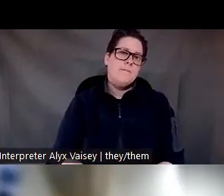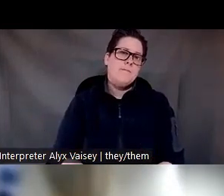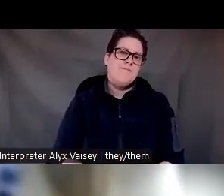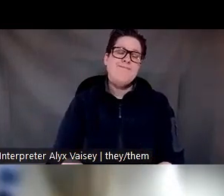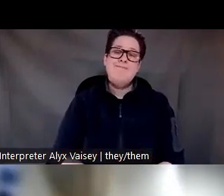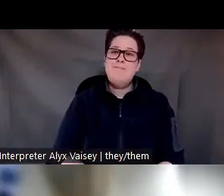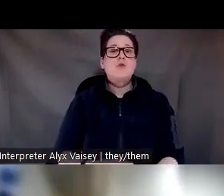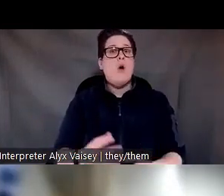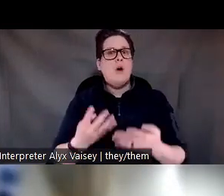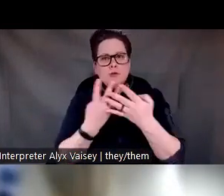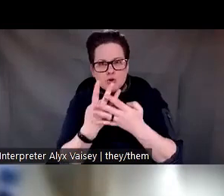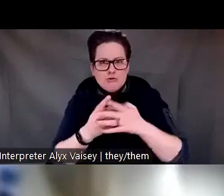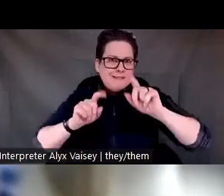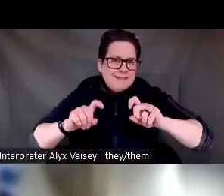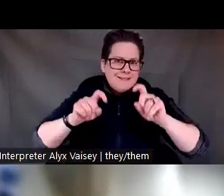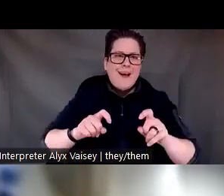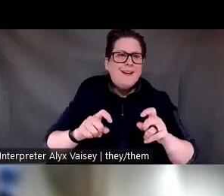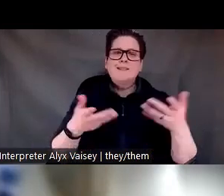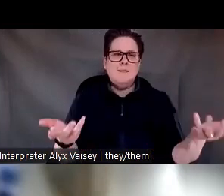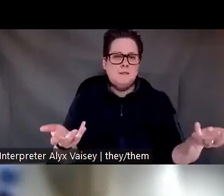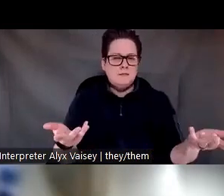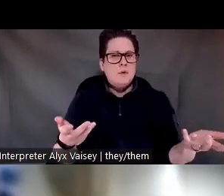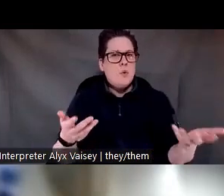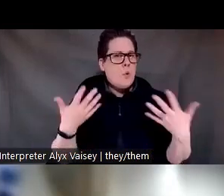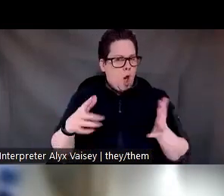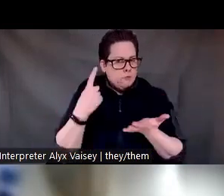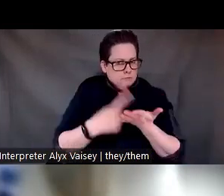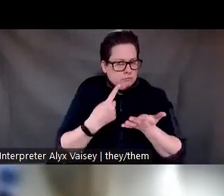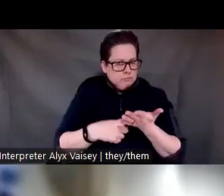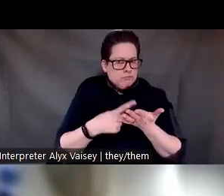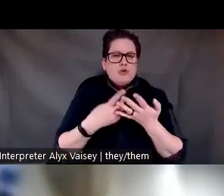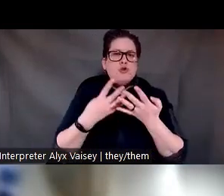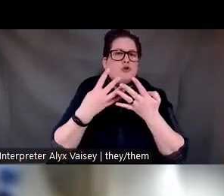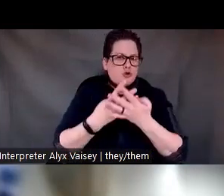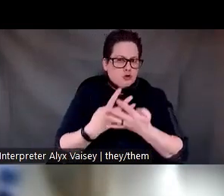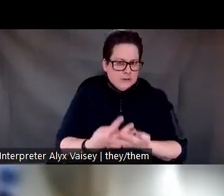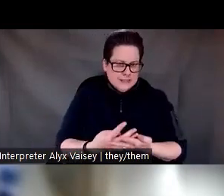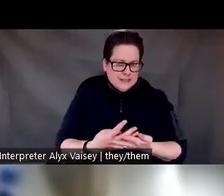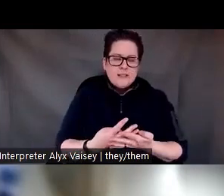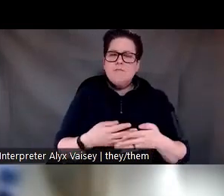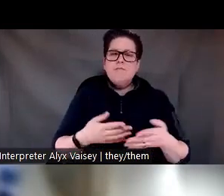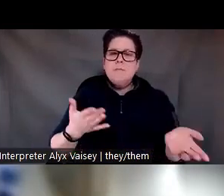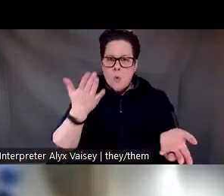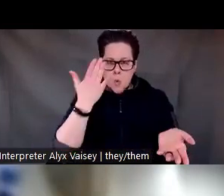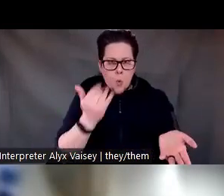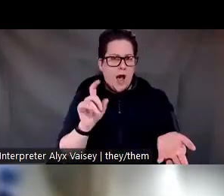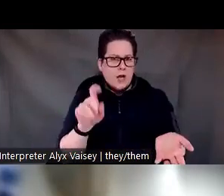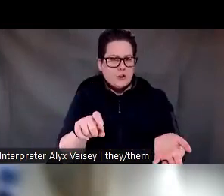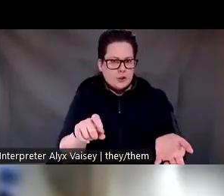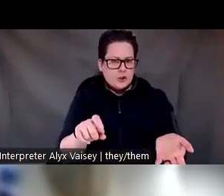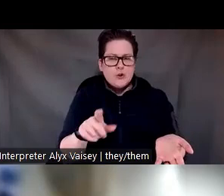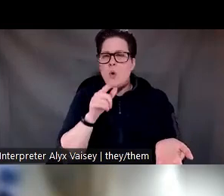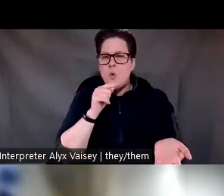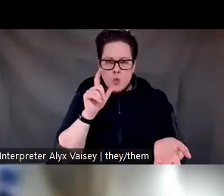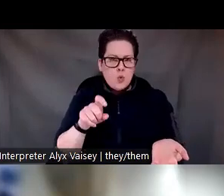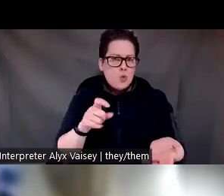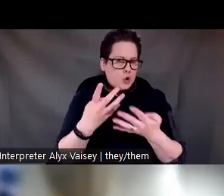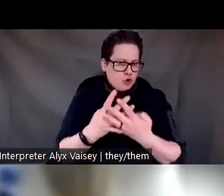So we've talked about what colorectal cancer screening is, why should we screen, who should we